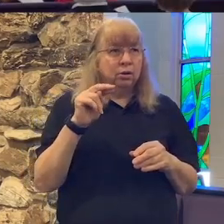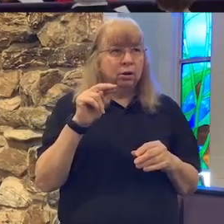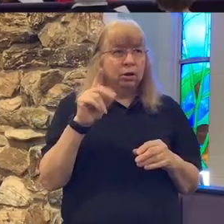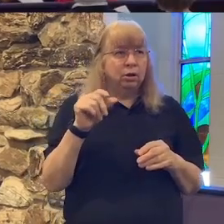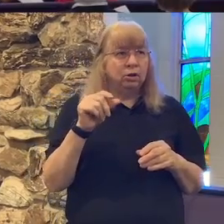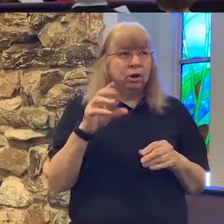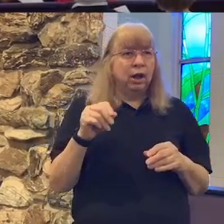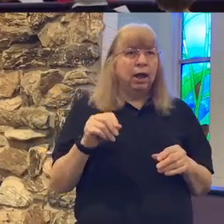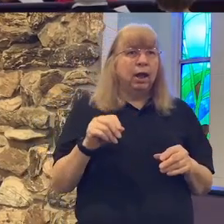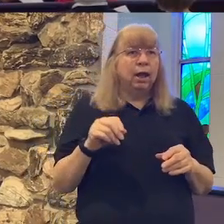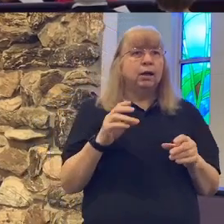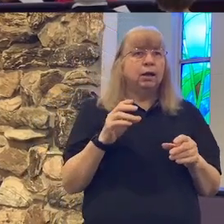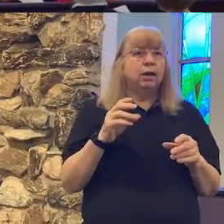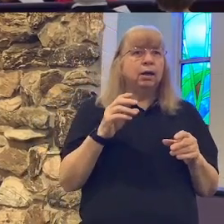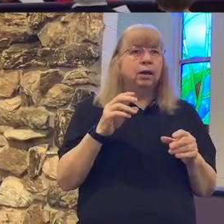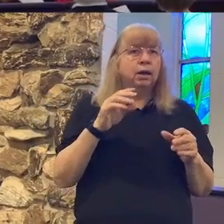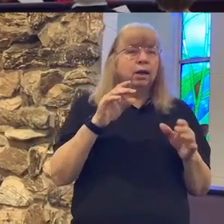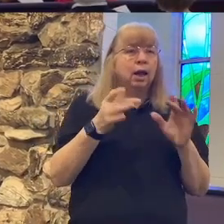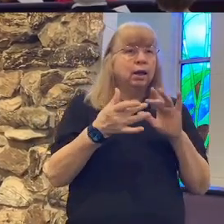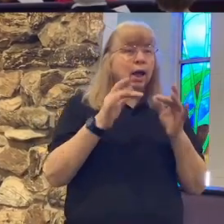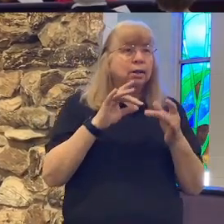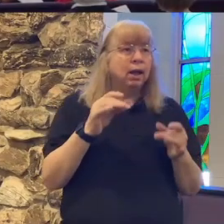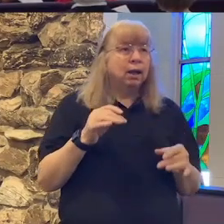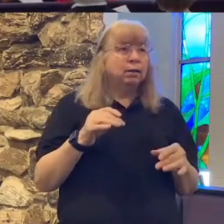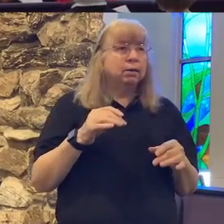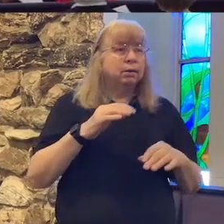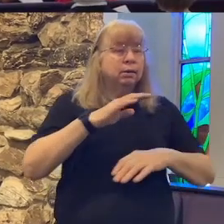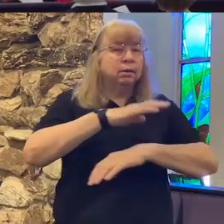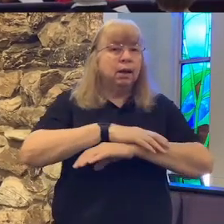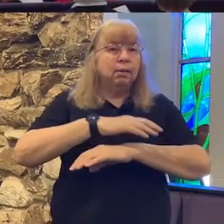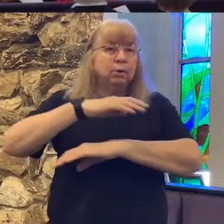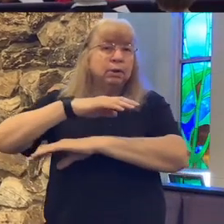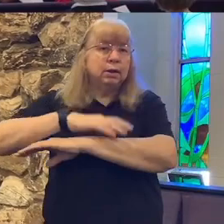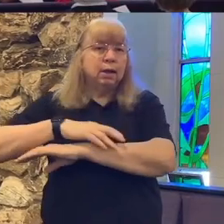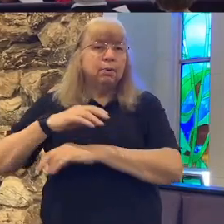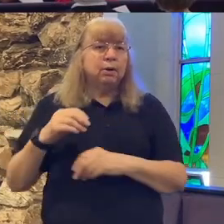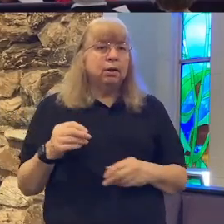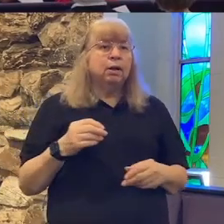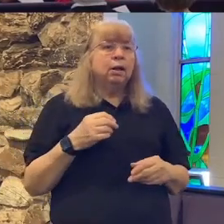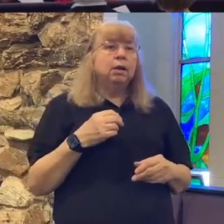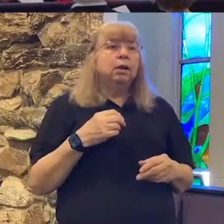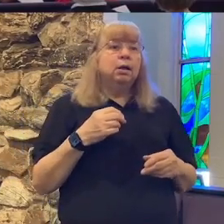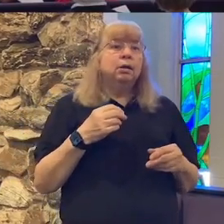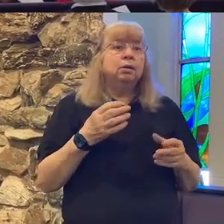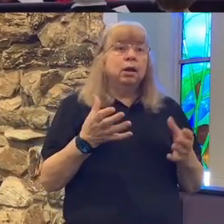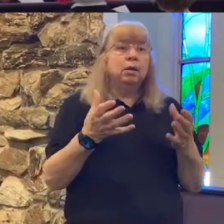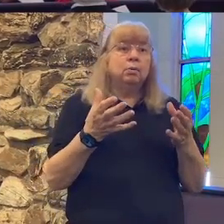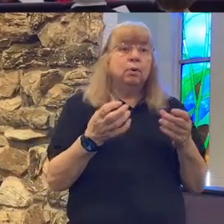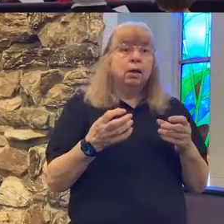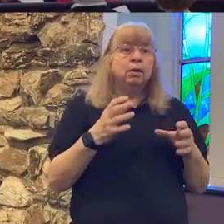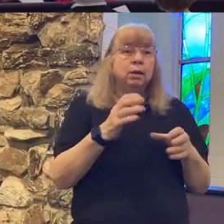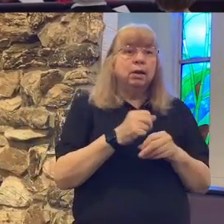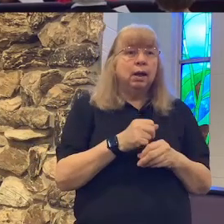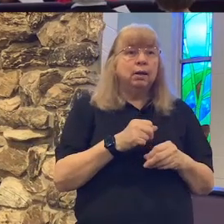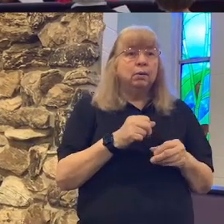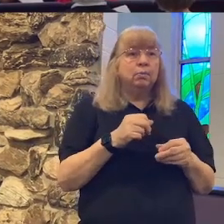the whole table and everything, and they're willing to take extra hindquarters that we cook.